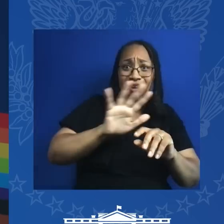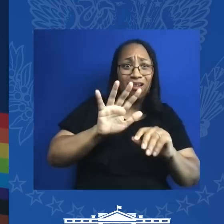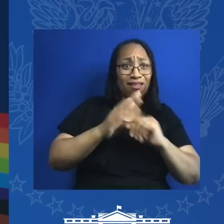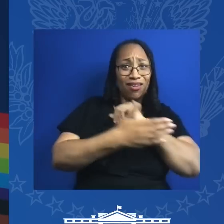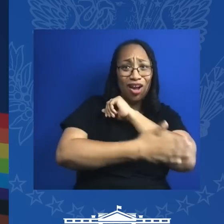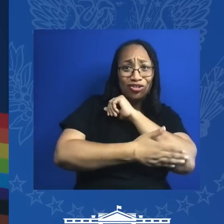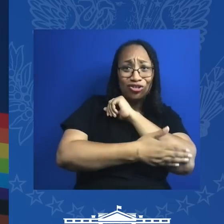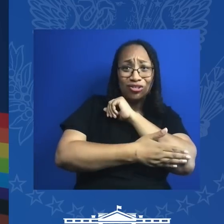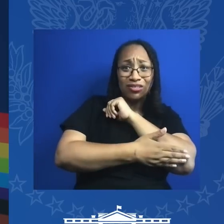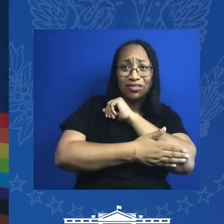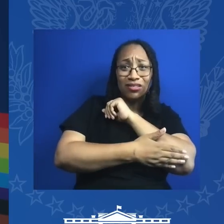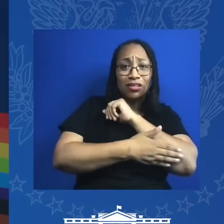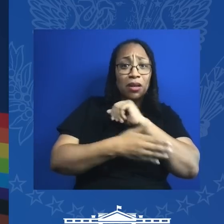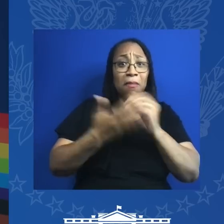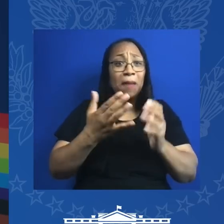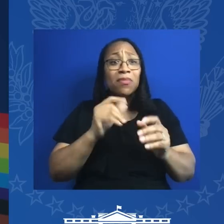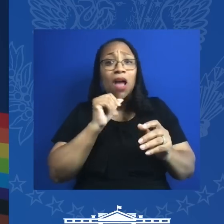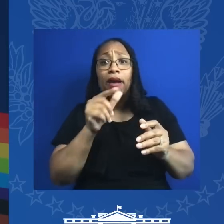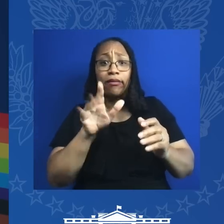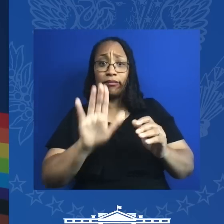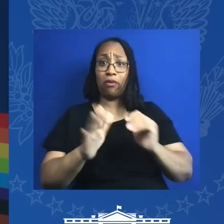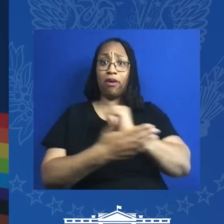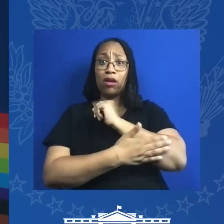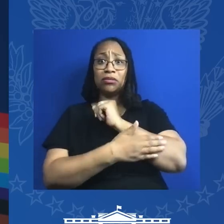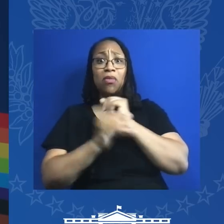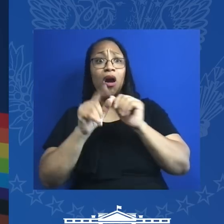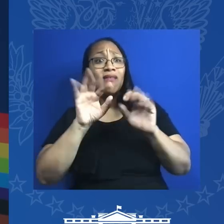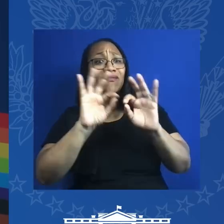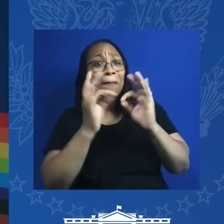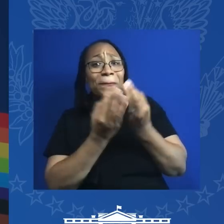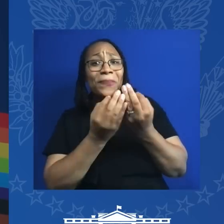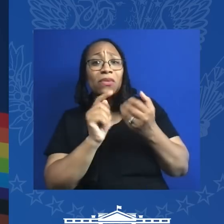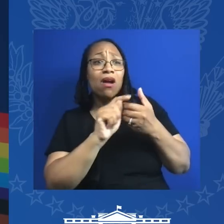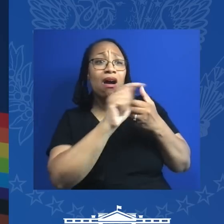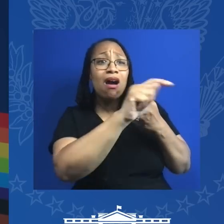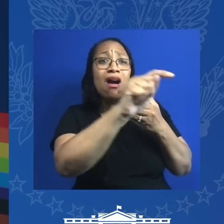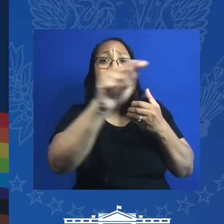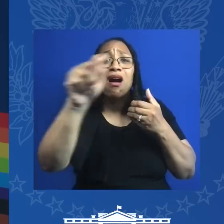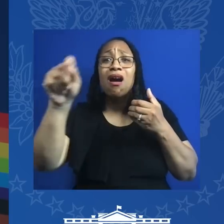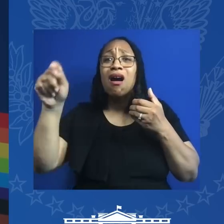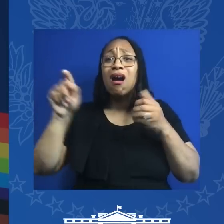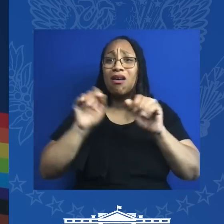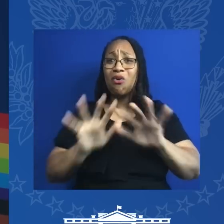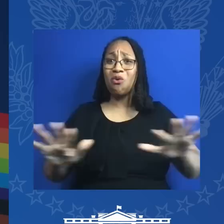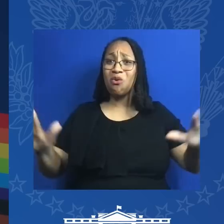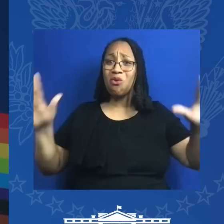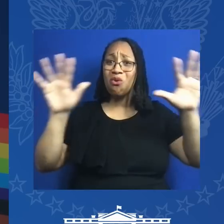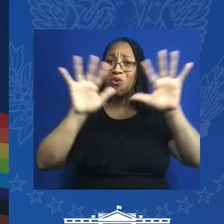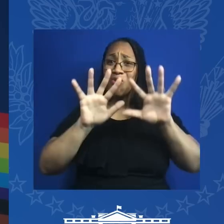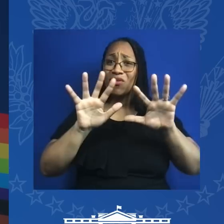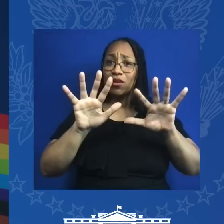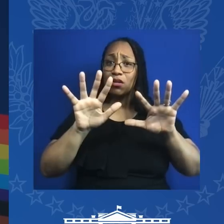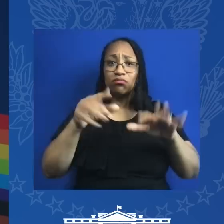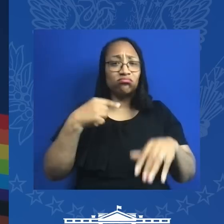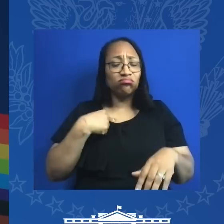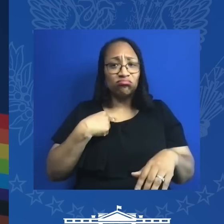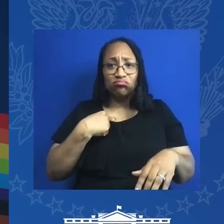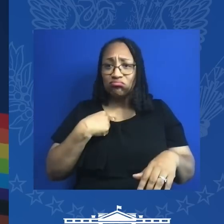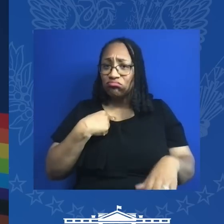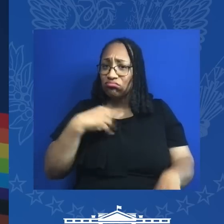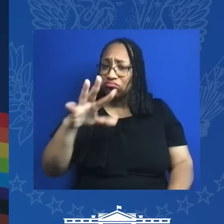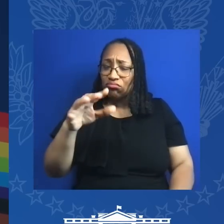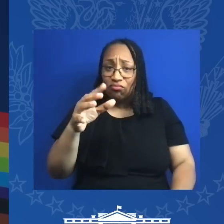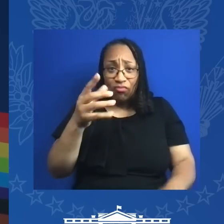whatever a transgender child and family is going through. But I think we all agree, if it were you, you'd want the